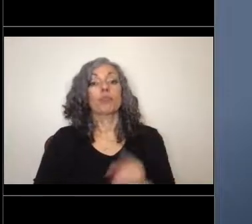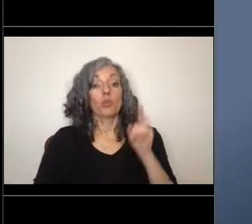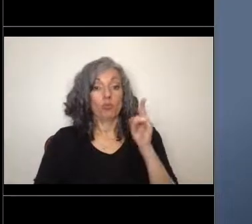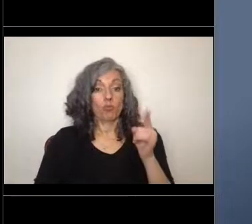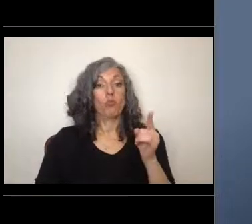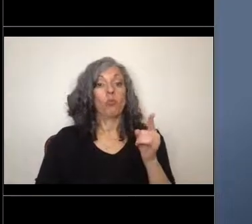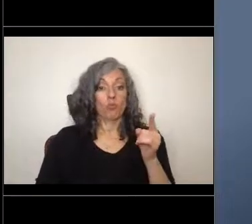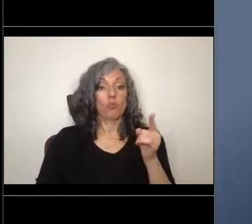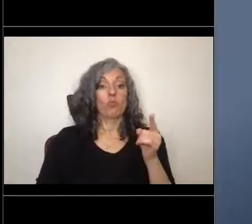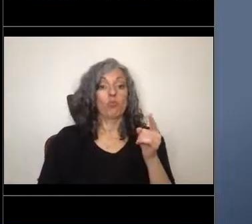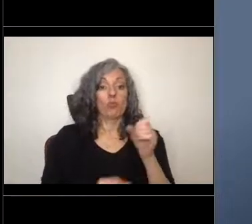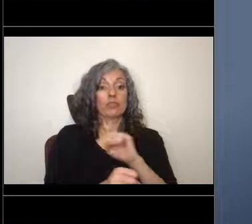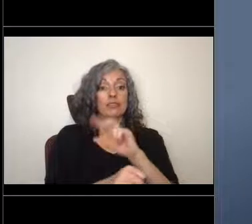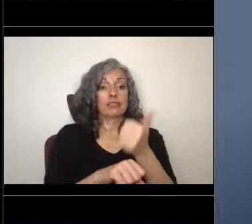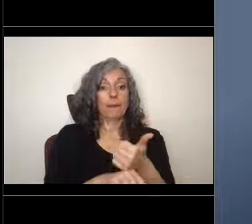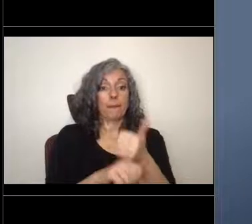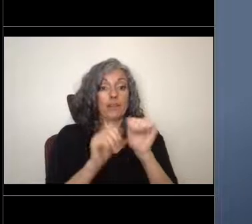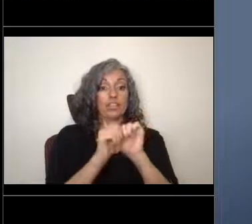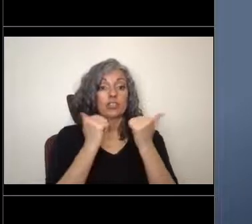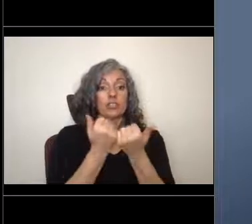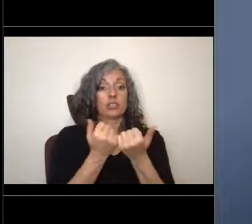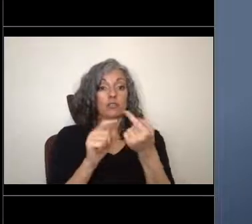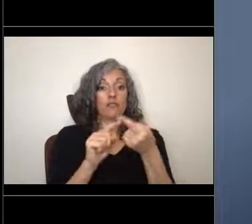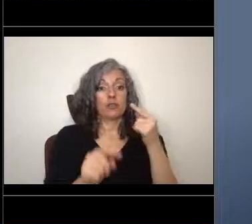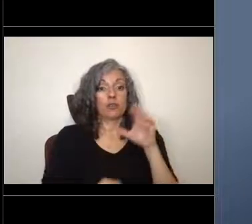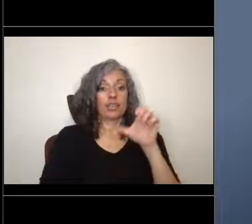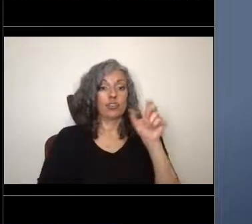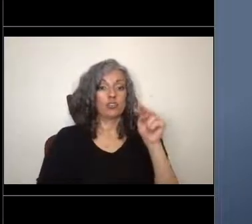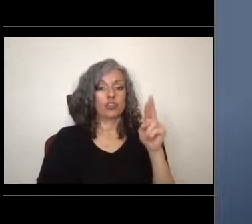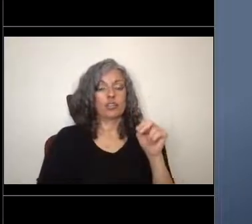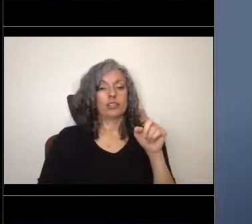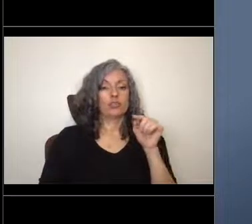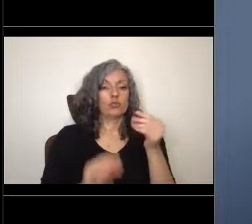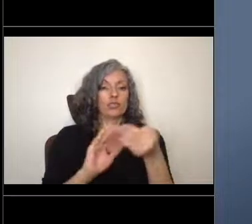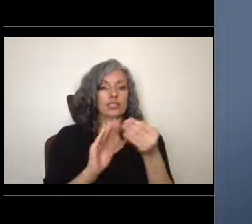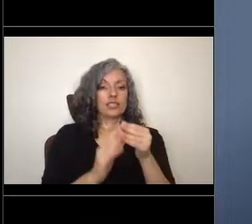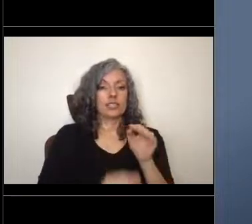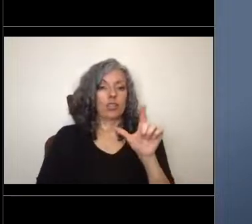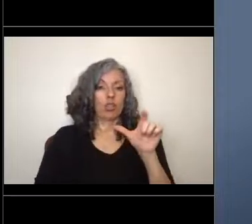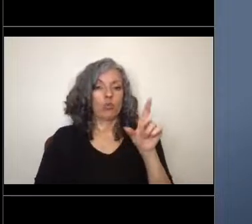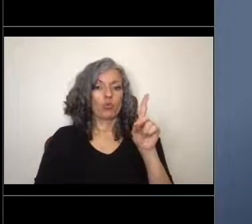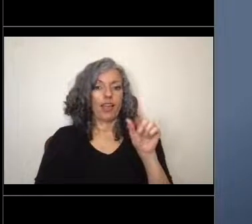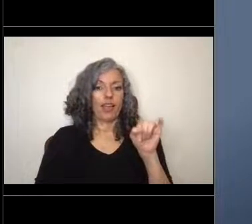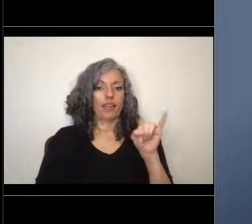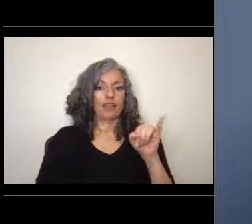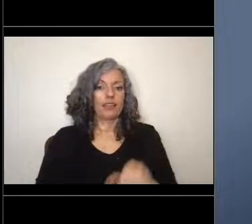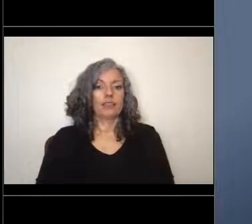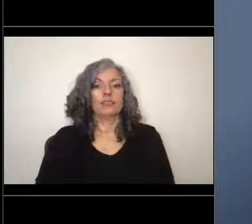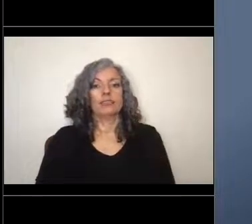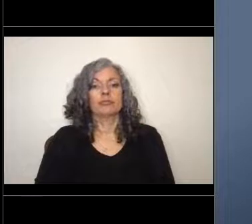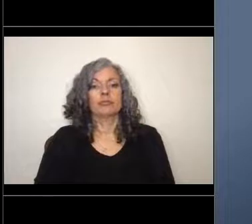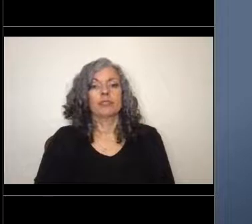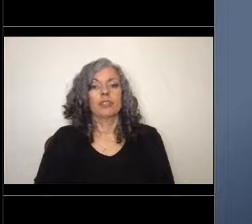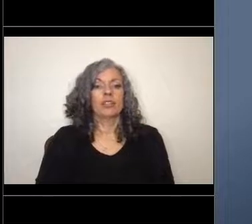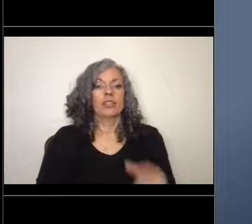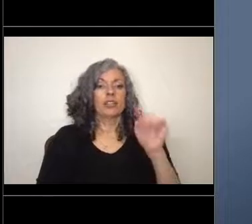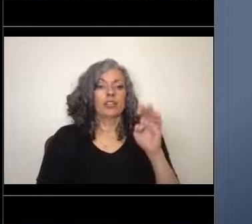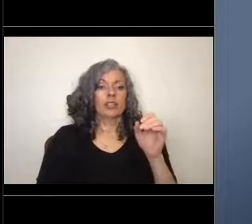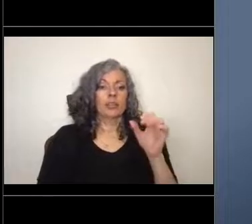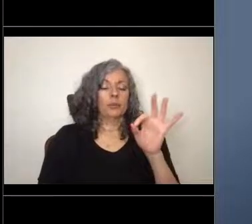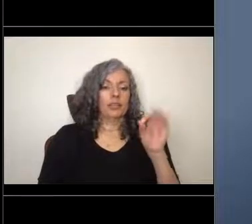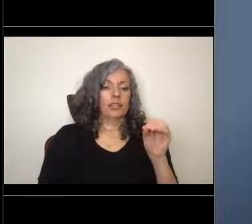implementing agency from Caltrans to the city of Lodi. A concurrent program amendment under tab 90 was approved for this